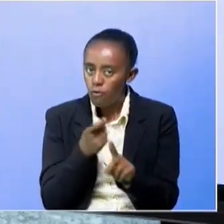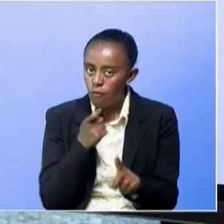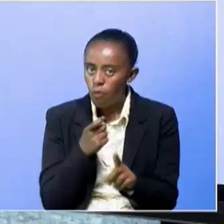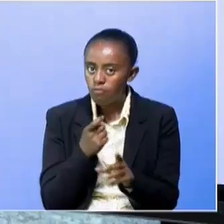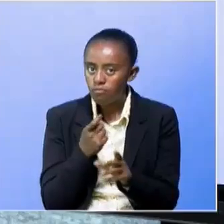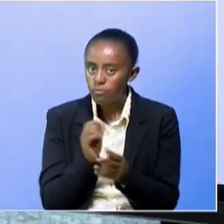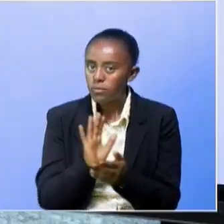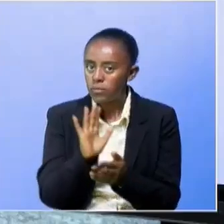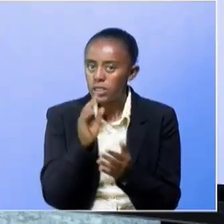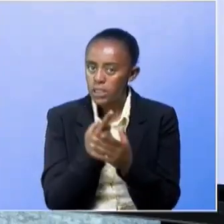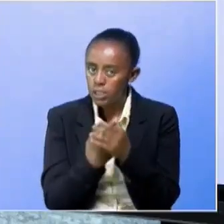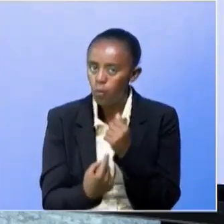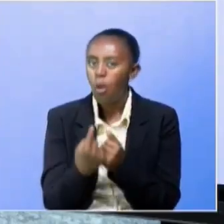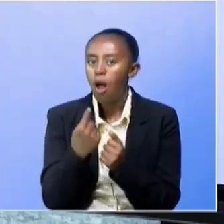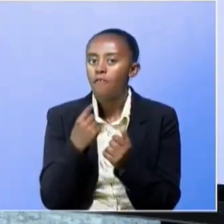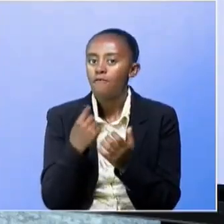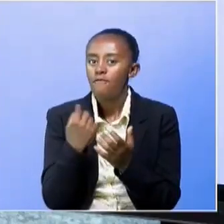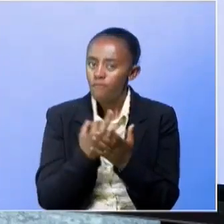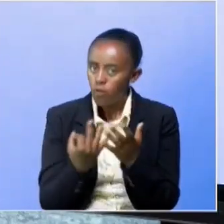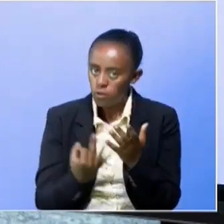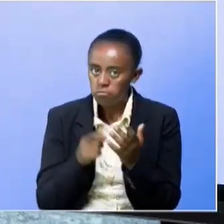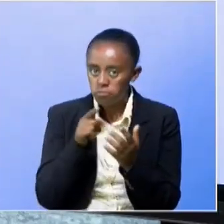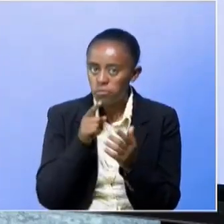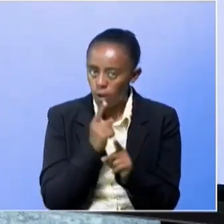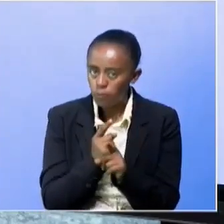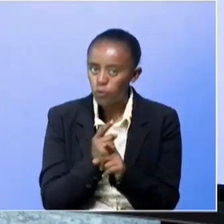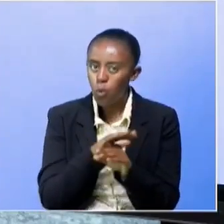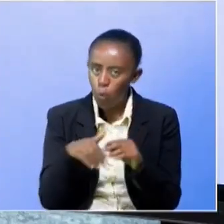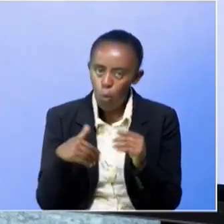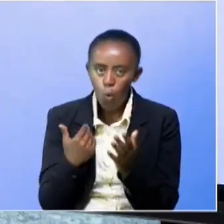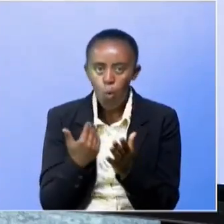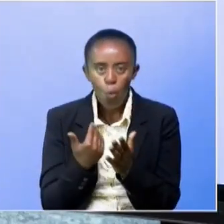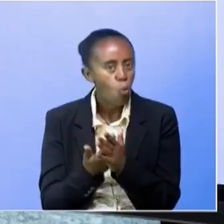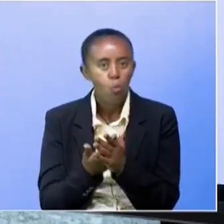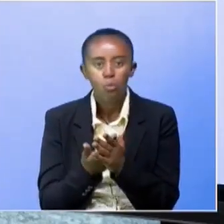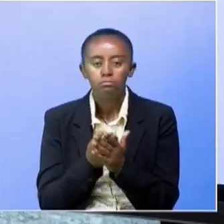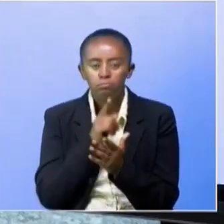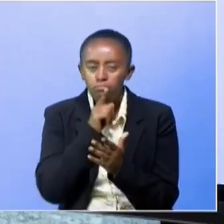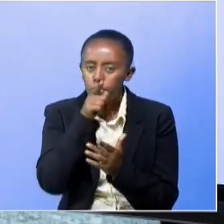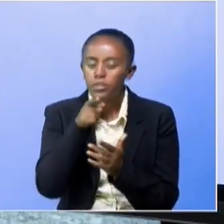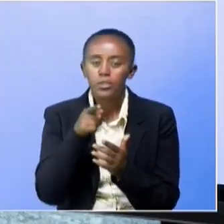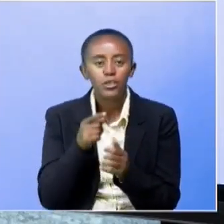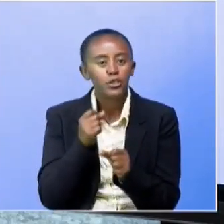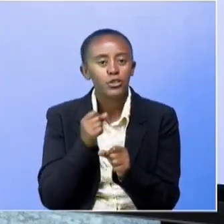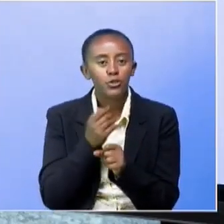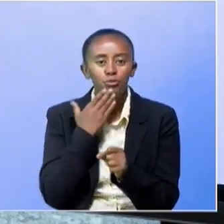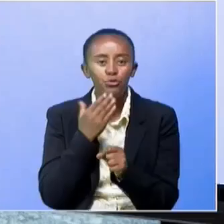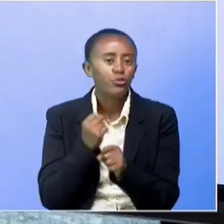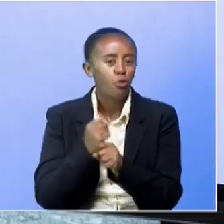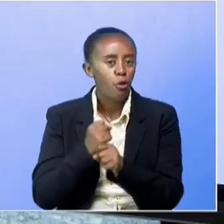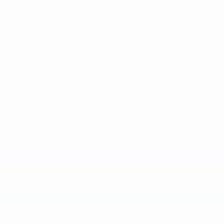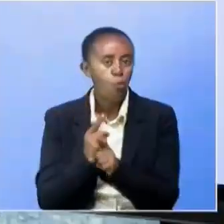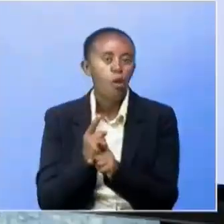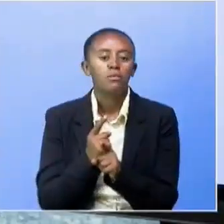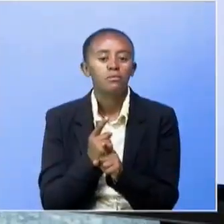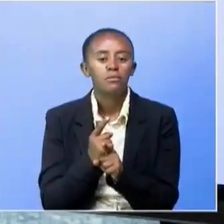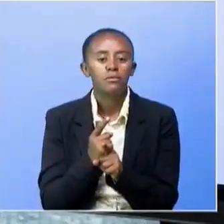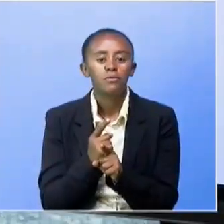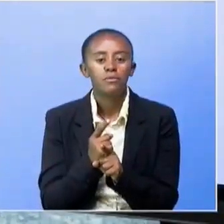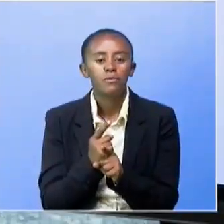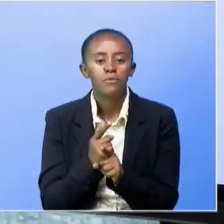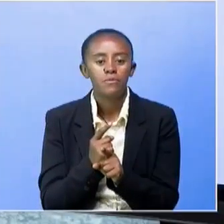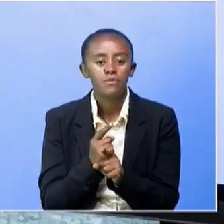their singular forms. And I'm sure you all did a really good job and you all got the correct